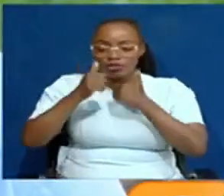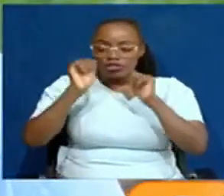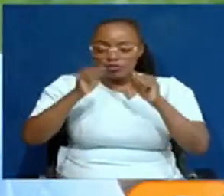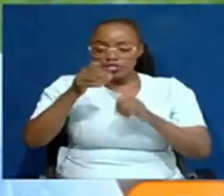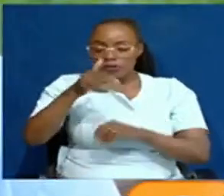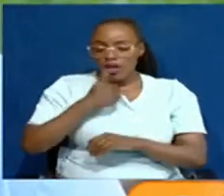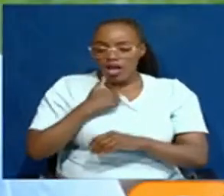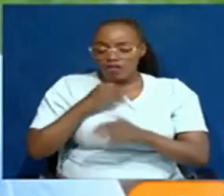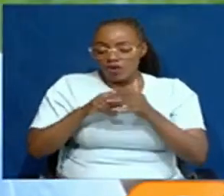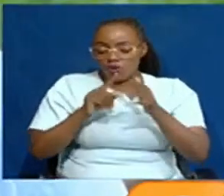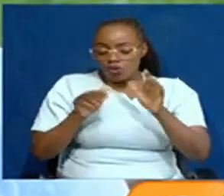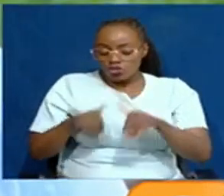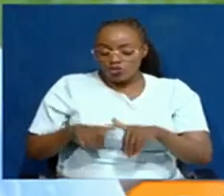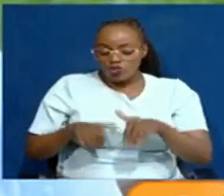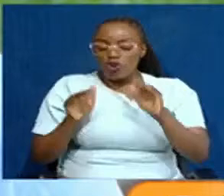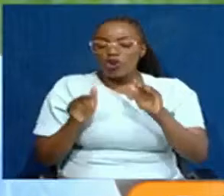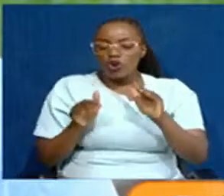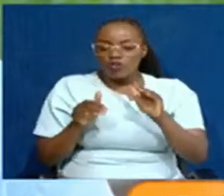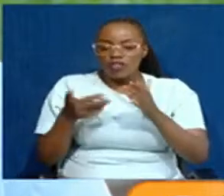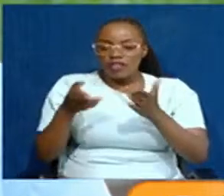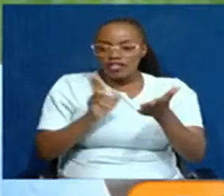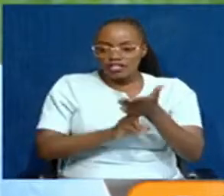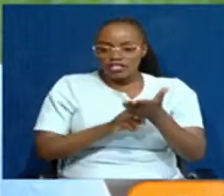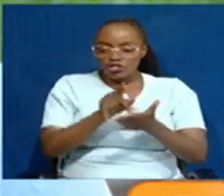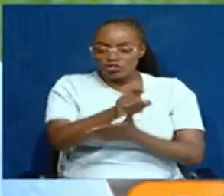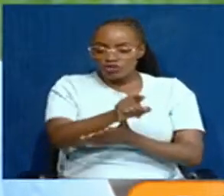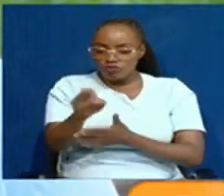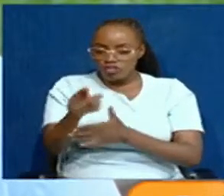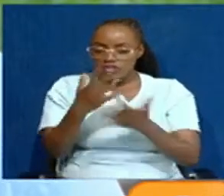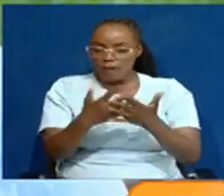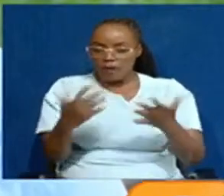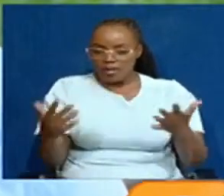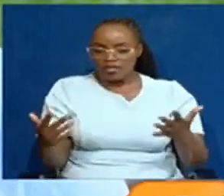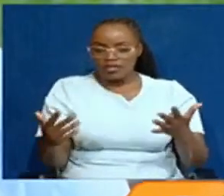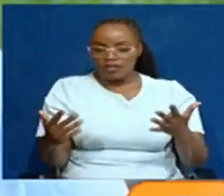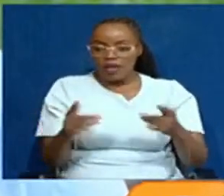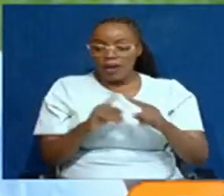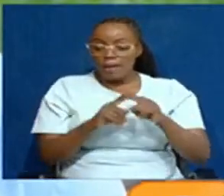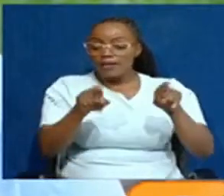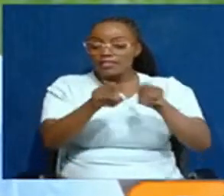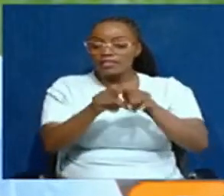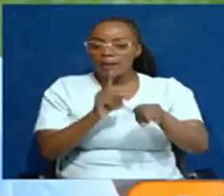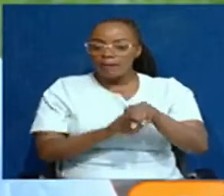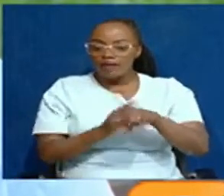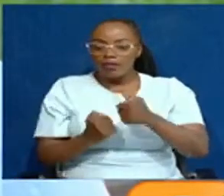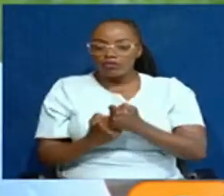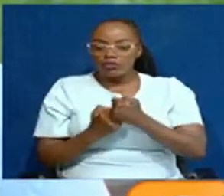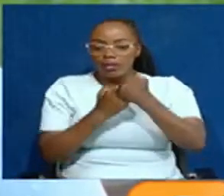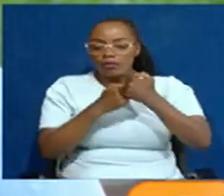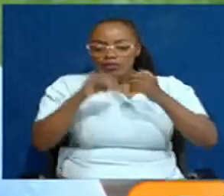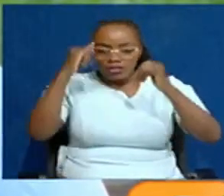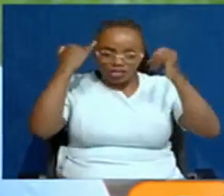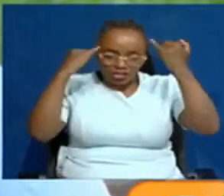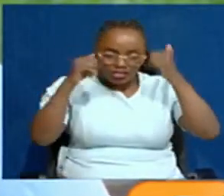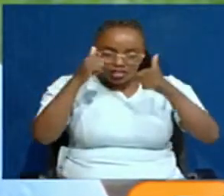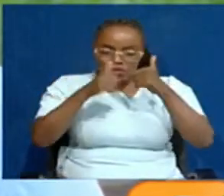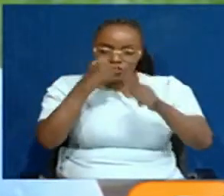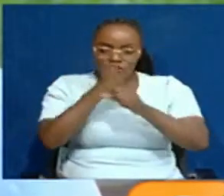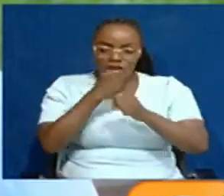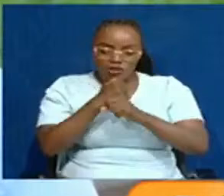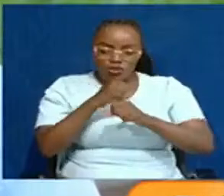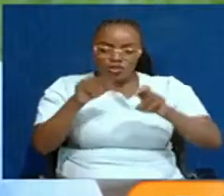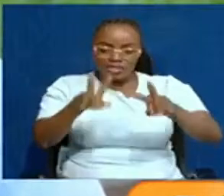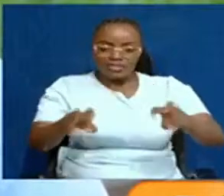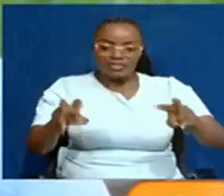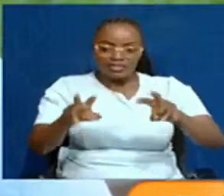is to fast track registration of these products, but also to support initiatives that are doing